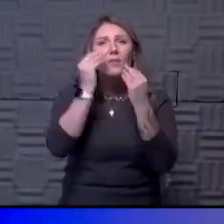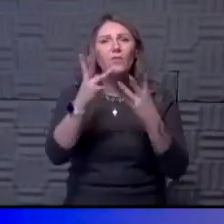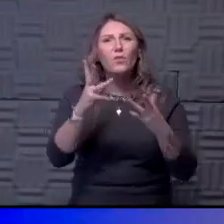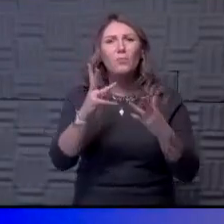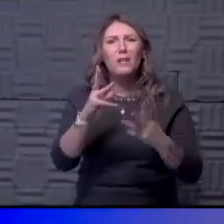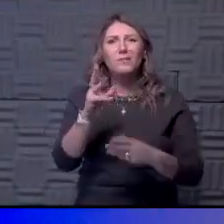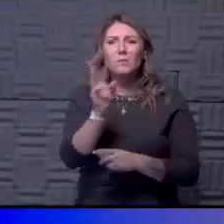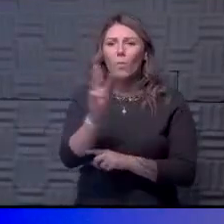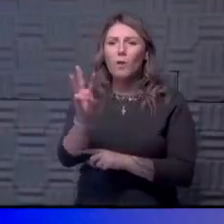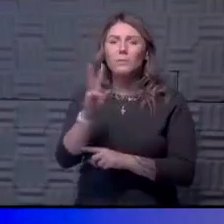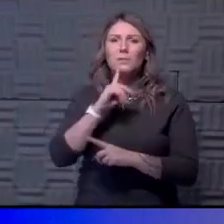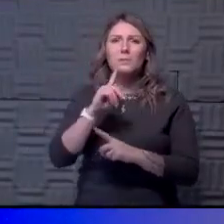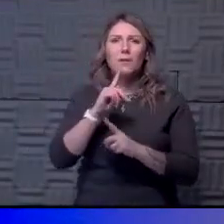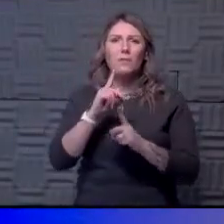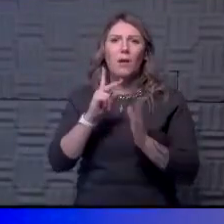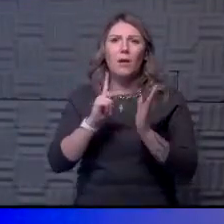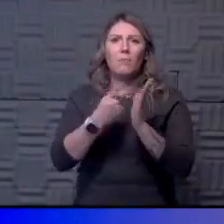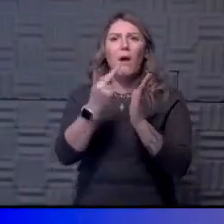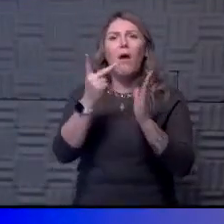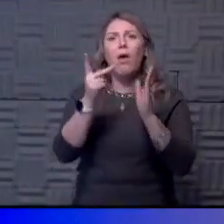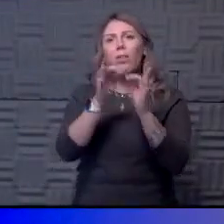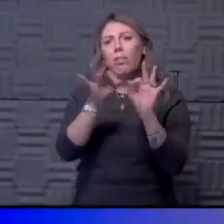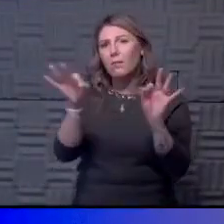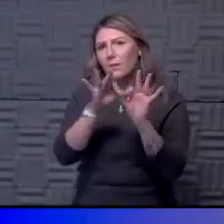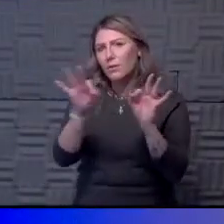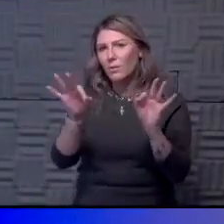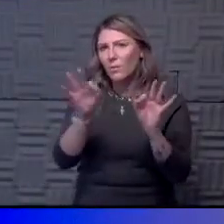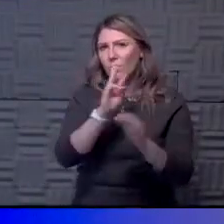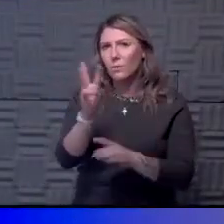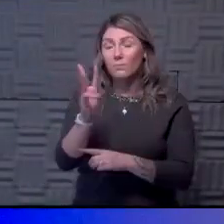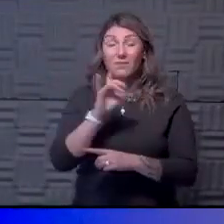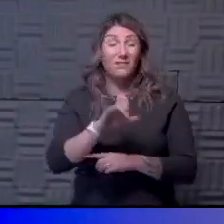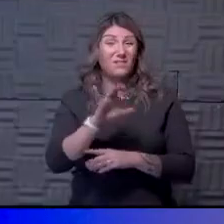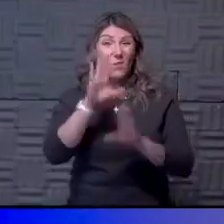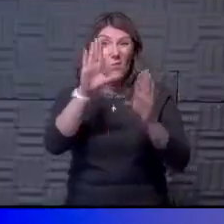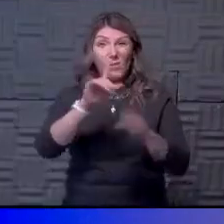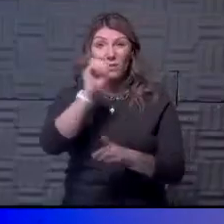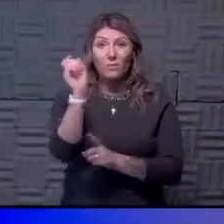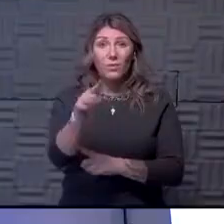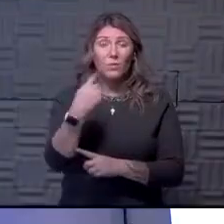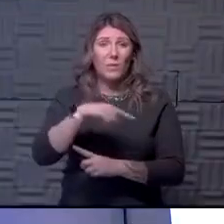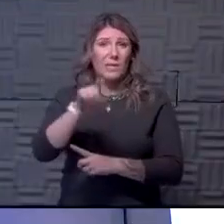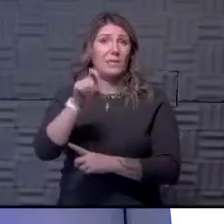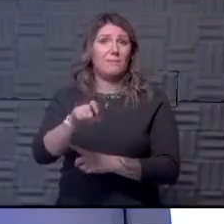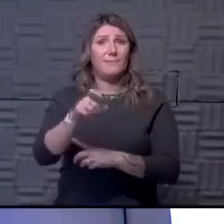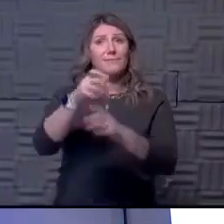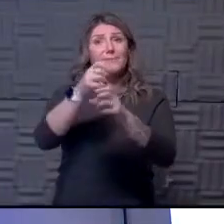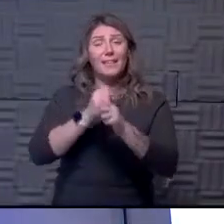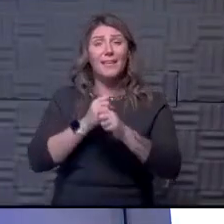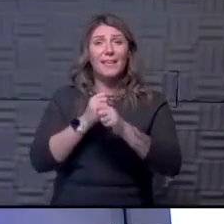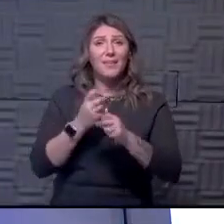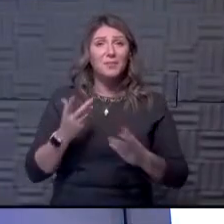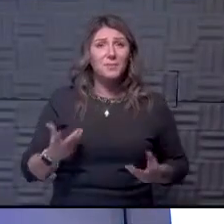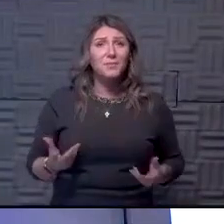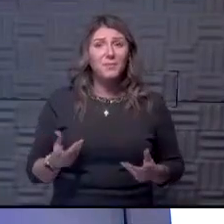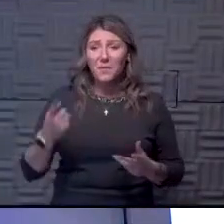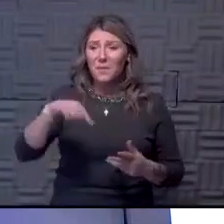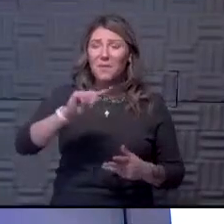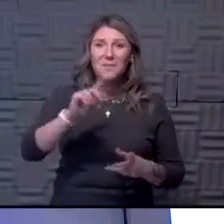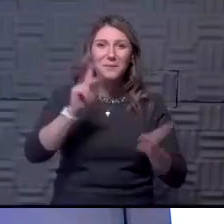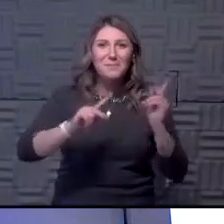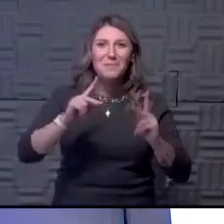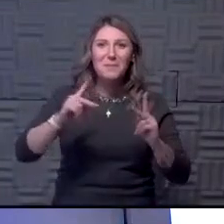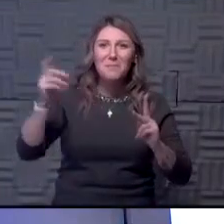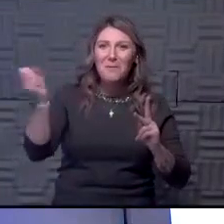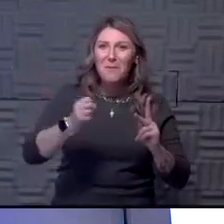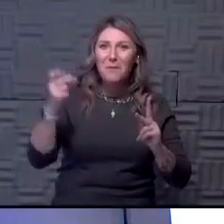site, a bilingual site as well. So Yeah. I would have to believe that. That's a great question. We need to get those guys back sometime